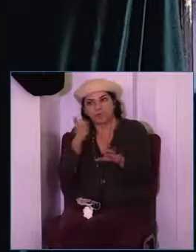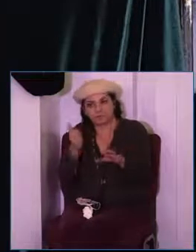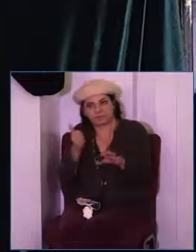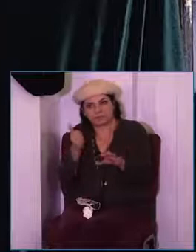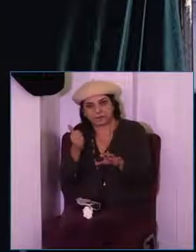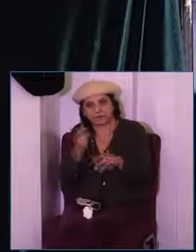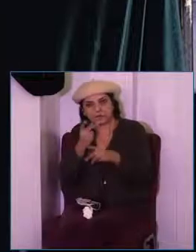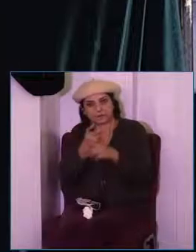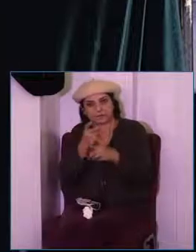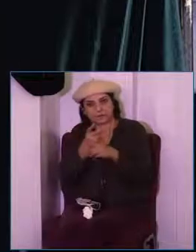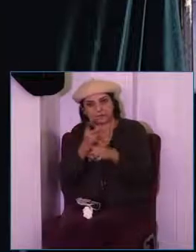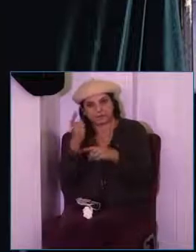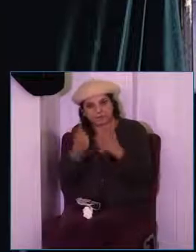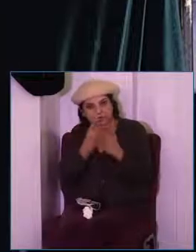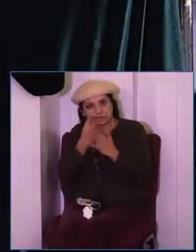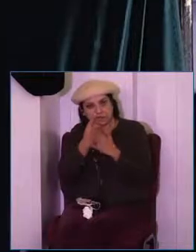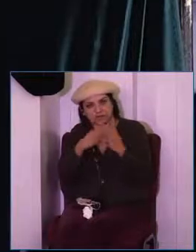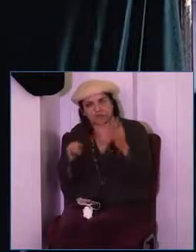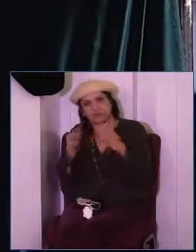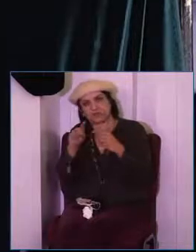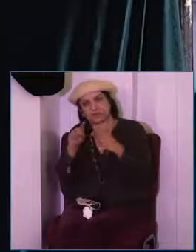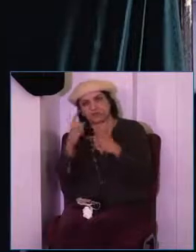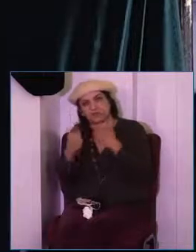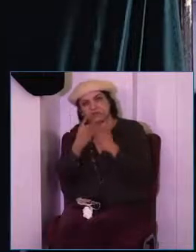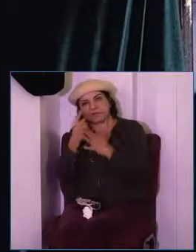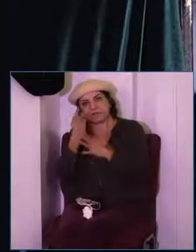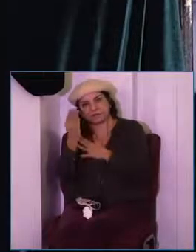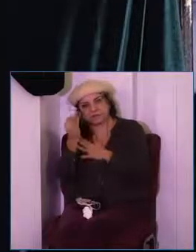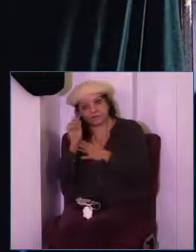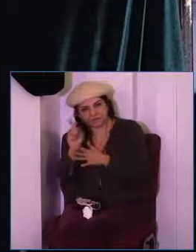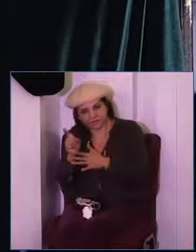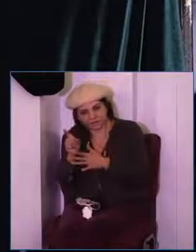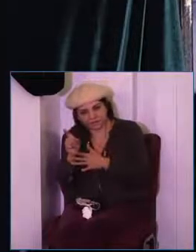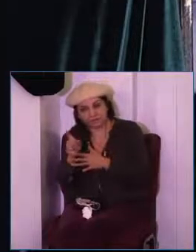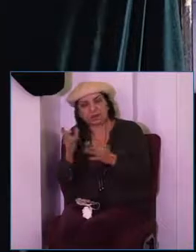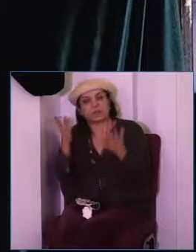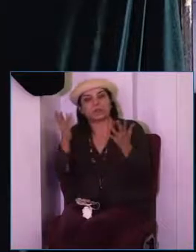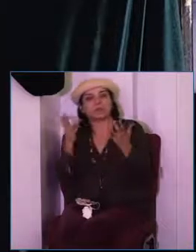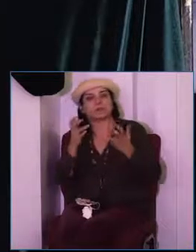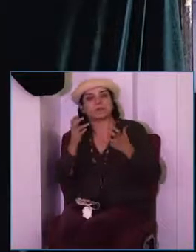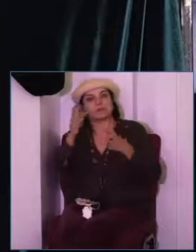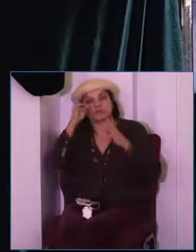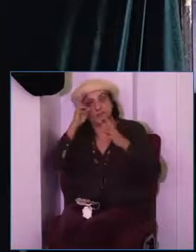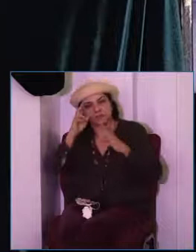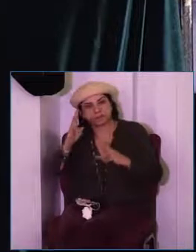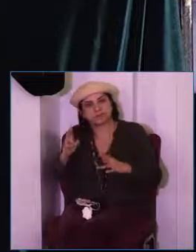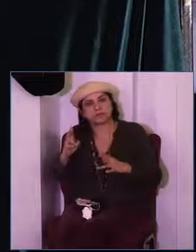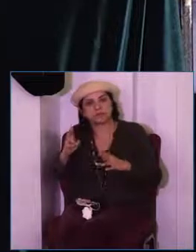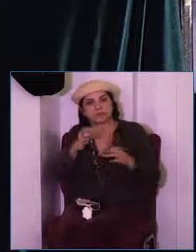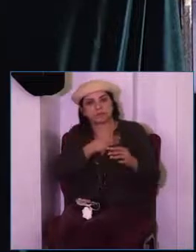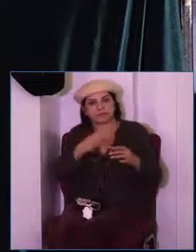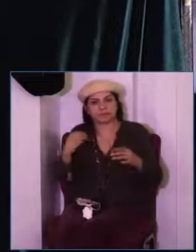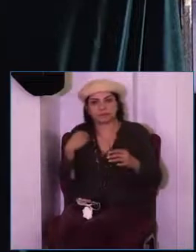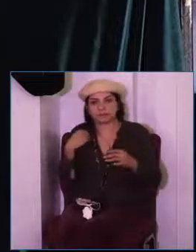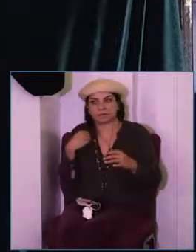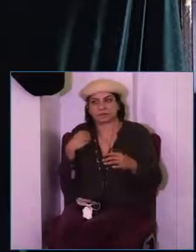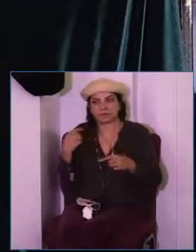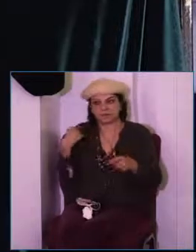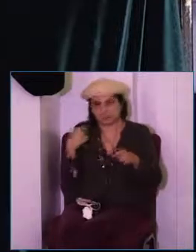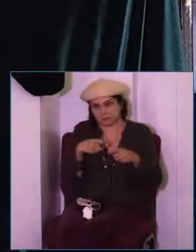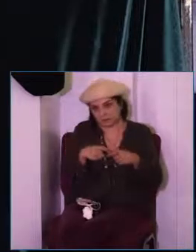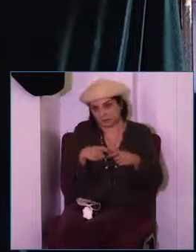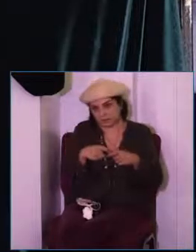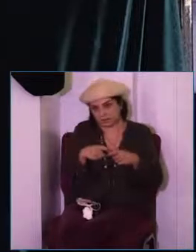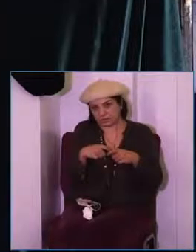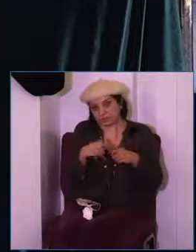15 minutes because we want to honor our members of the Latino service that starts at